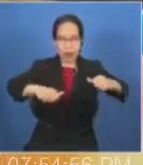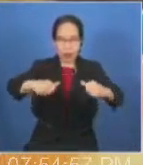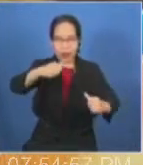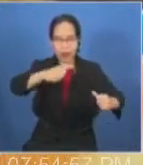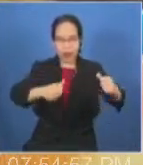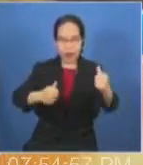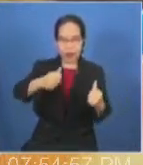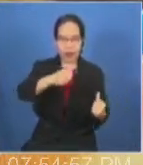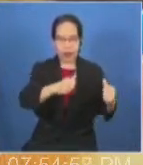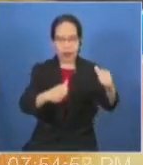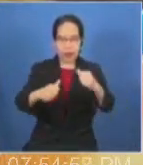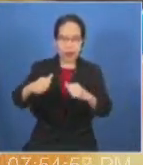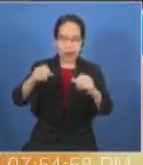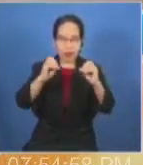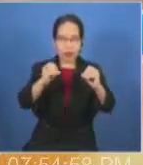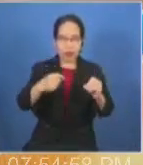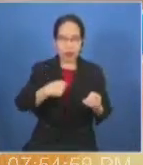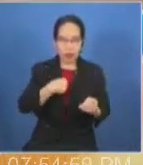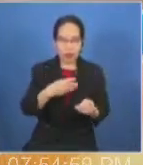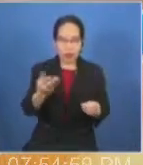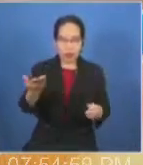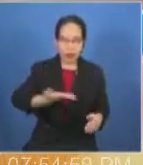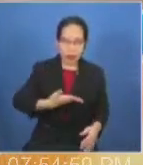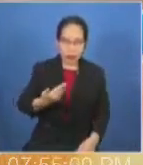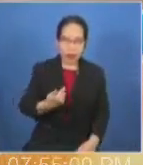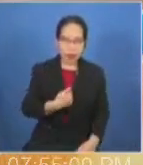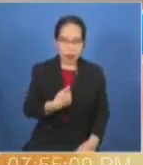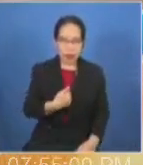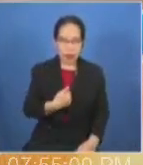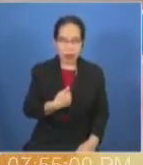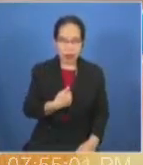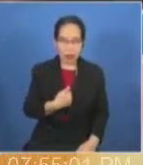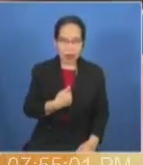taught and encouraged me to try many vices,